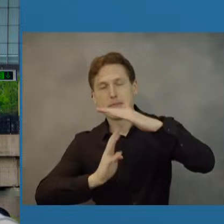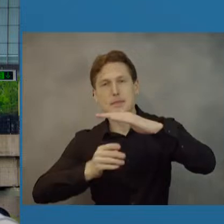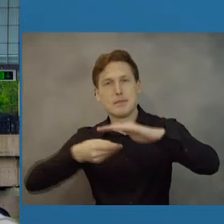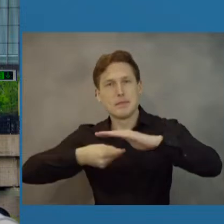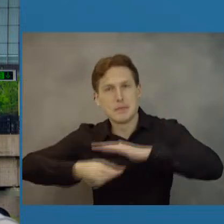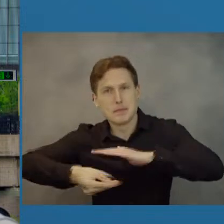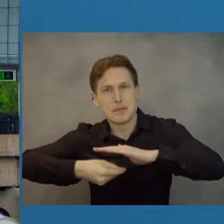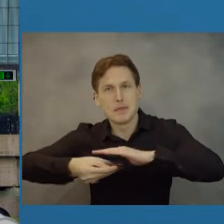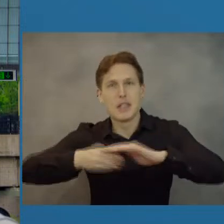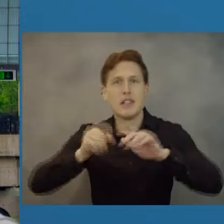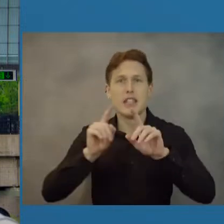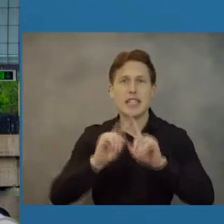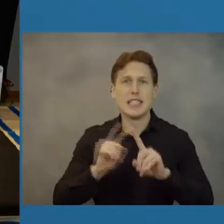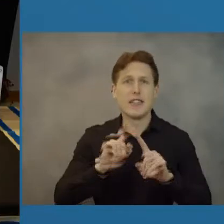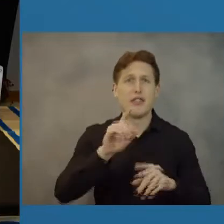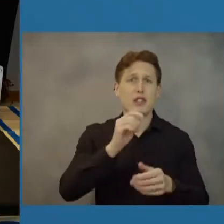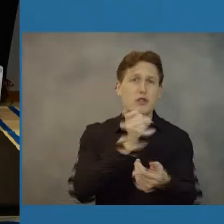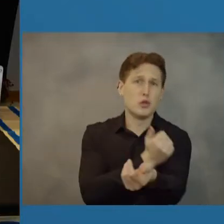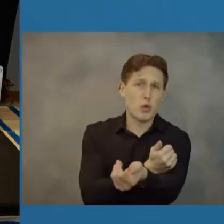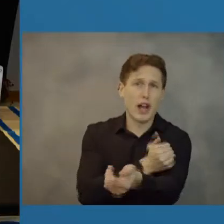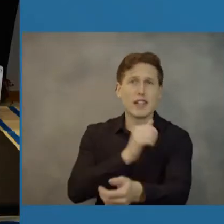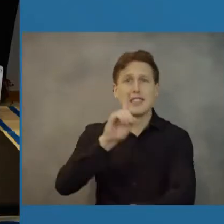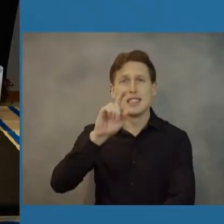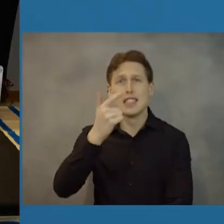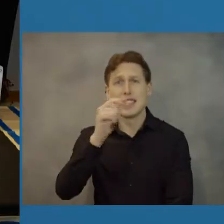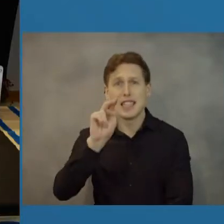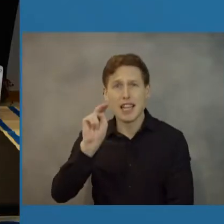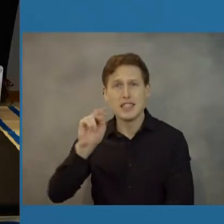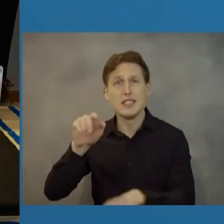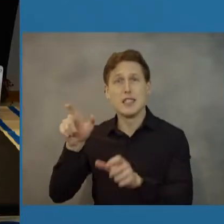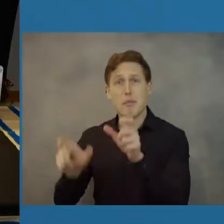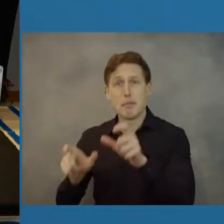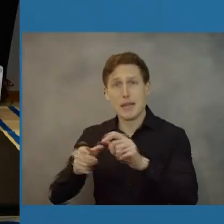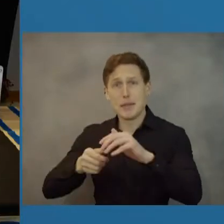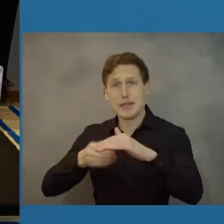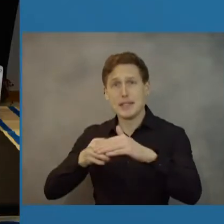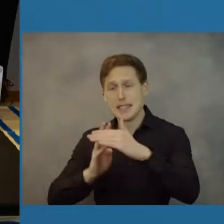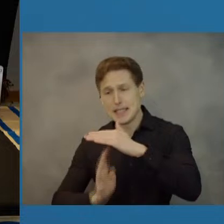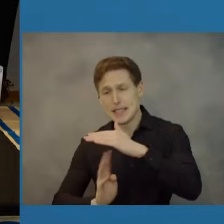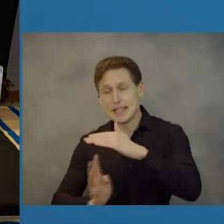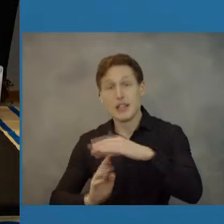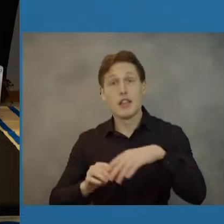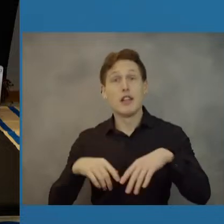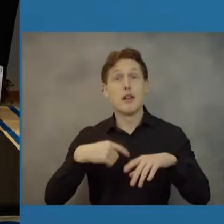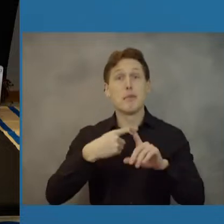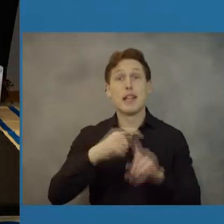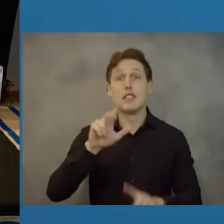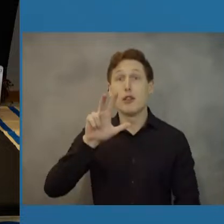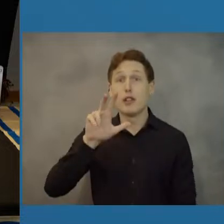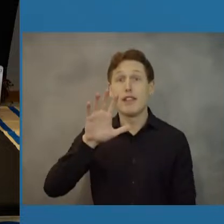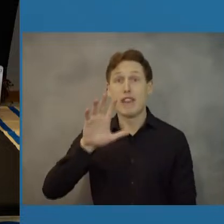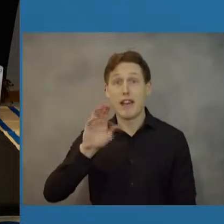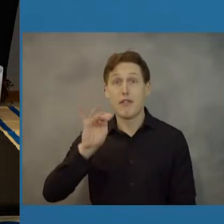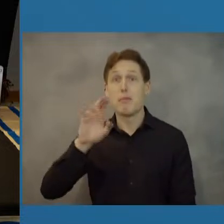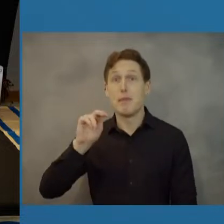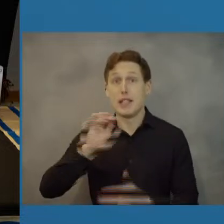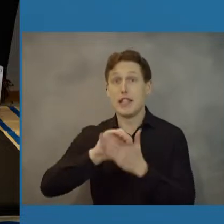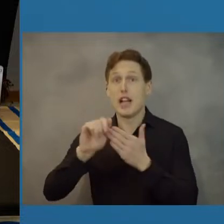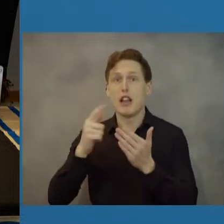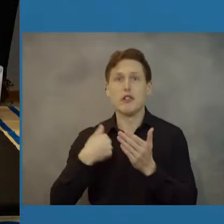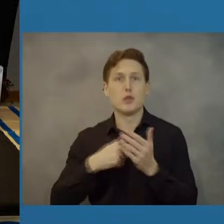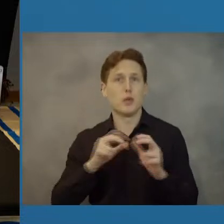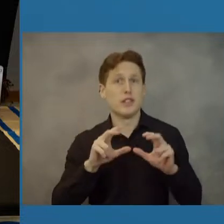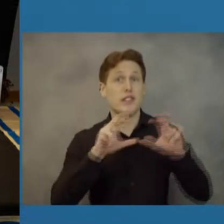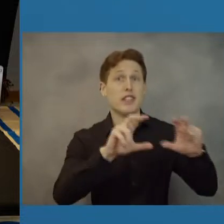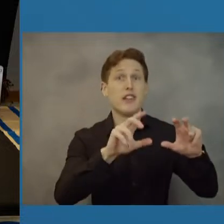of guns, drugs, and people. We're committing $35 million for security enhancements at synagogues,